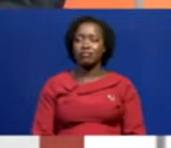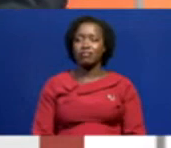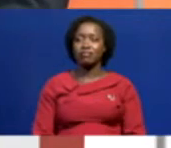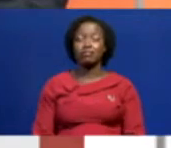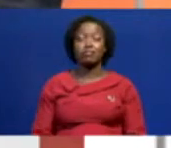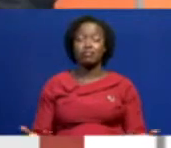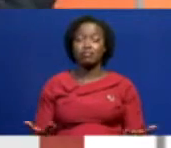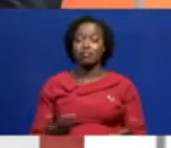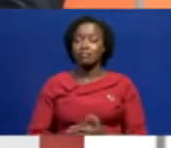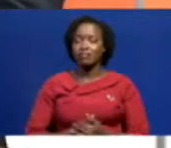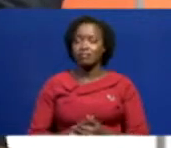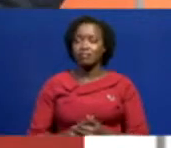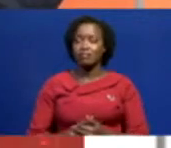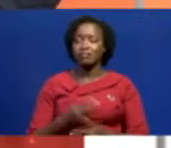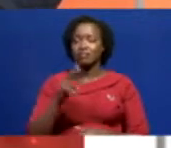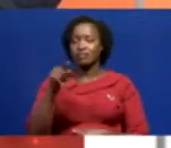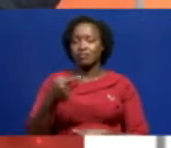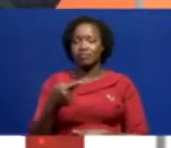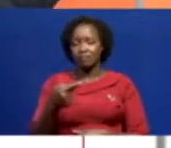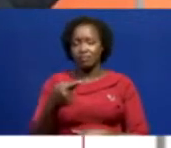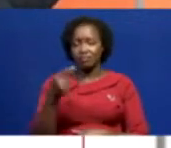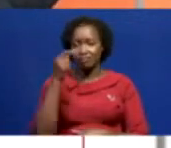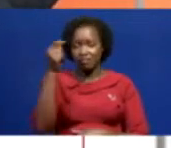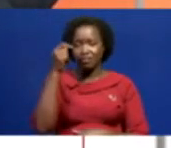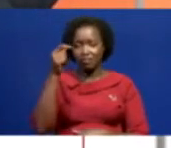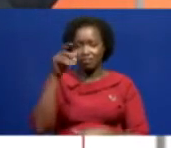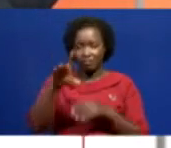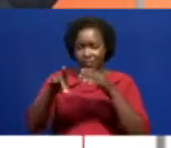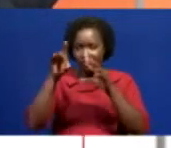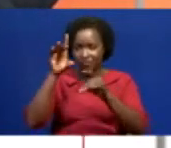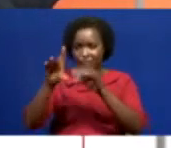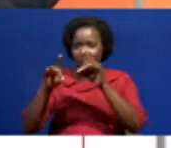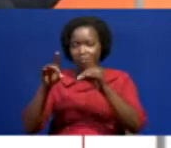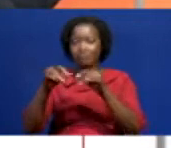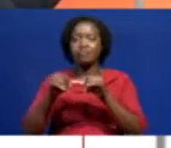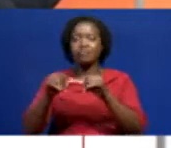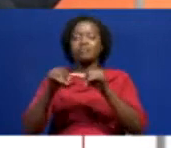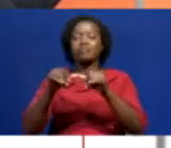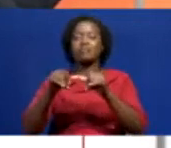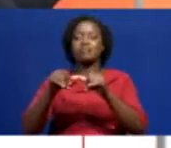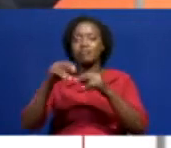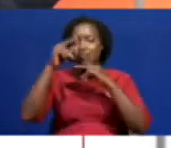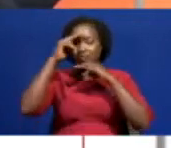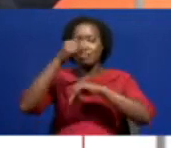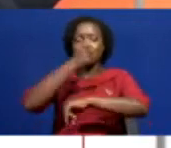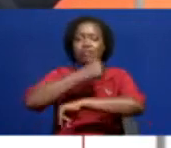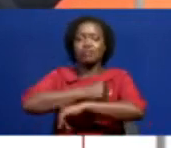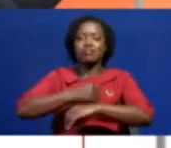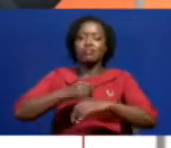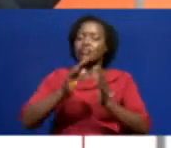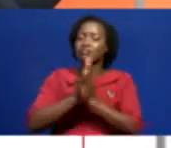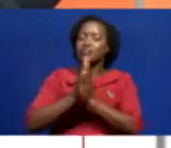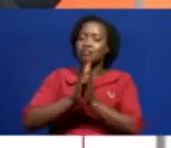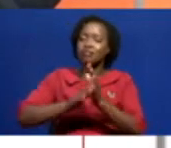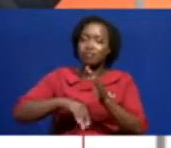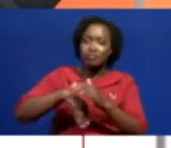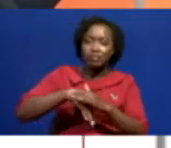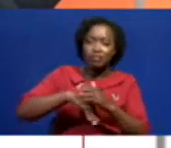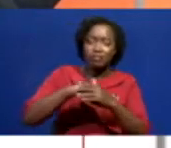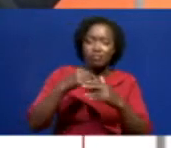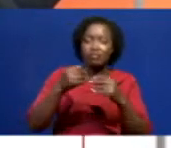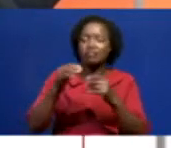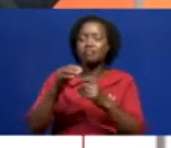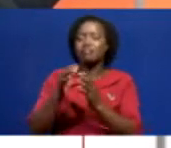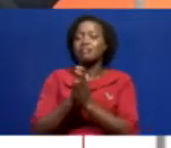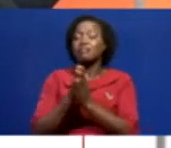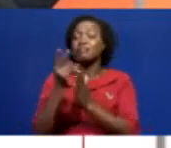So let's go straight. And a total of 2,000 upcoming talents spotted during the ongoing Term 2 secondary school ball games will be scouted and put in a two-week